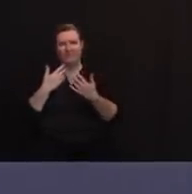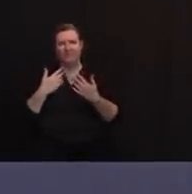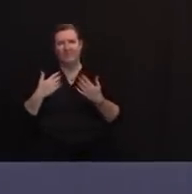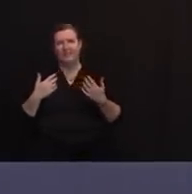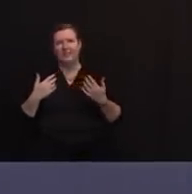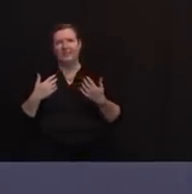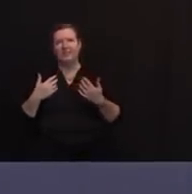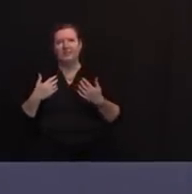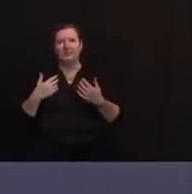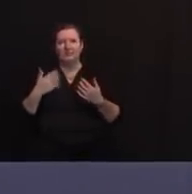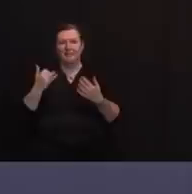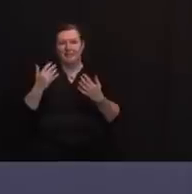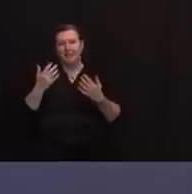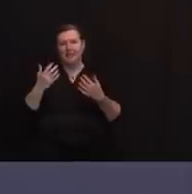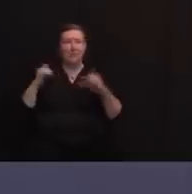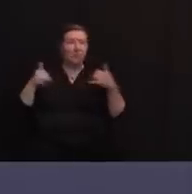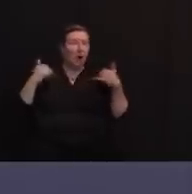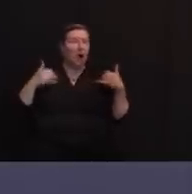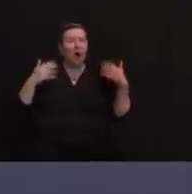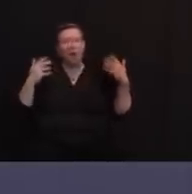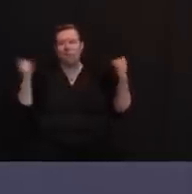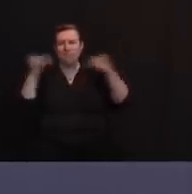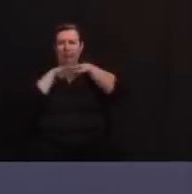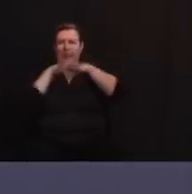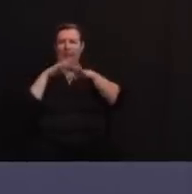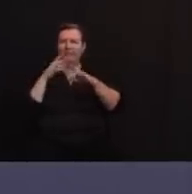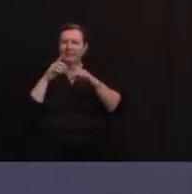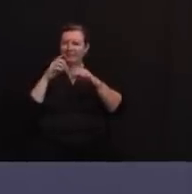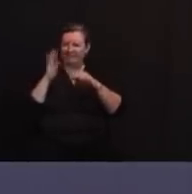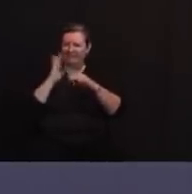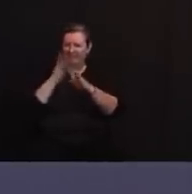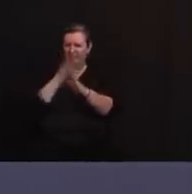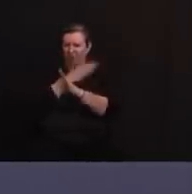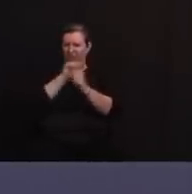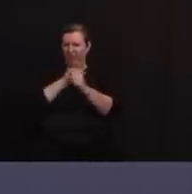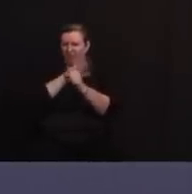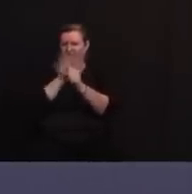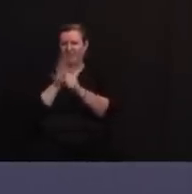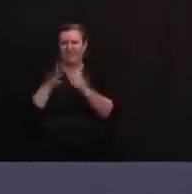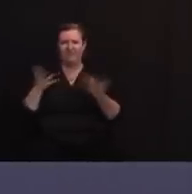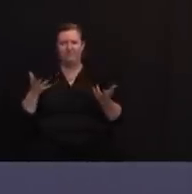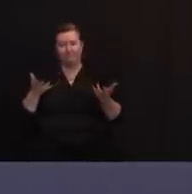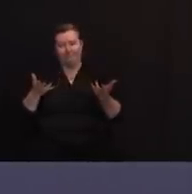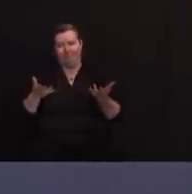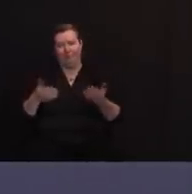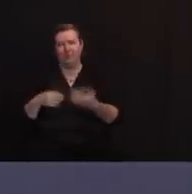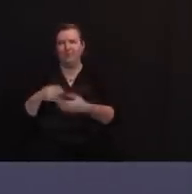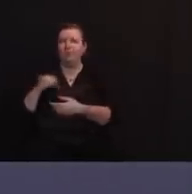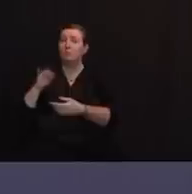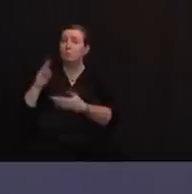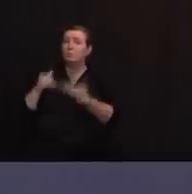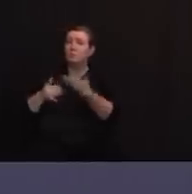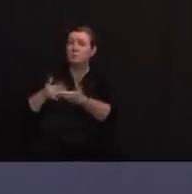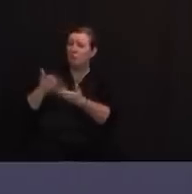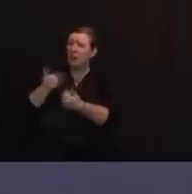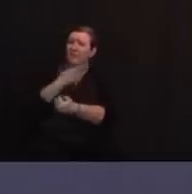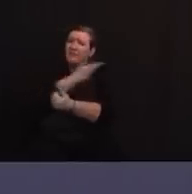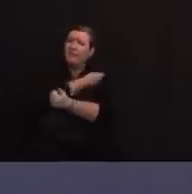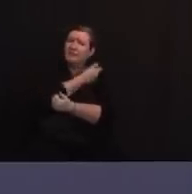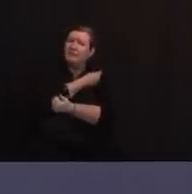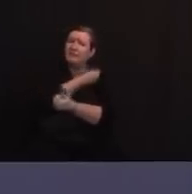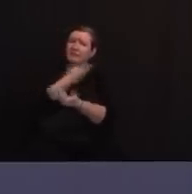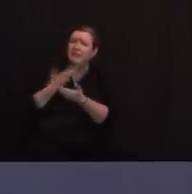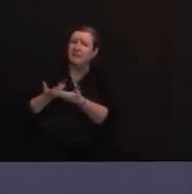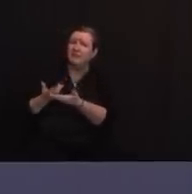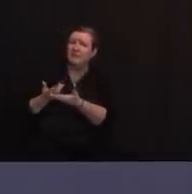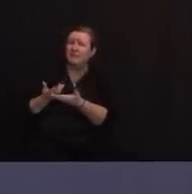is medical. But Judy, anything else on what if you're in the general public and you want to get vaccinated? I think there's going to be a moment, I